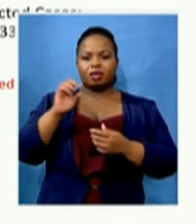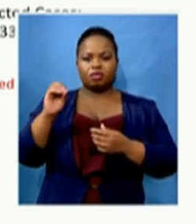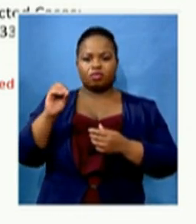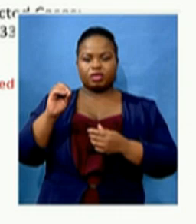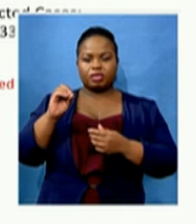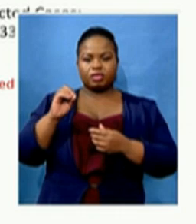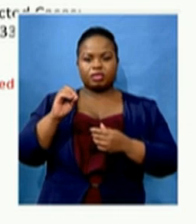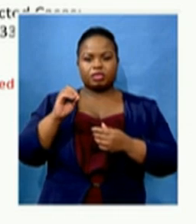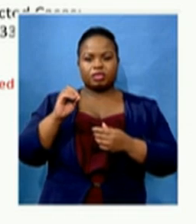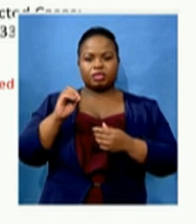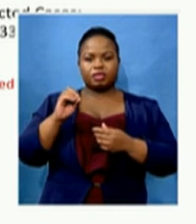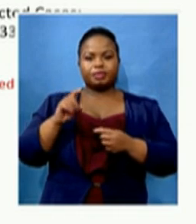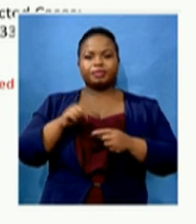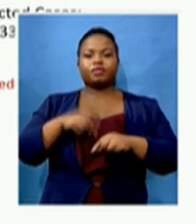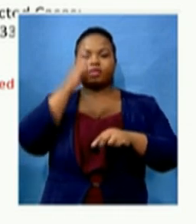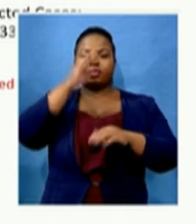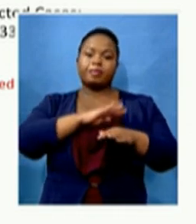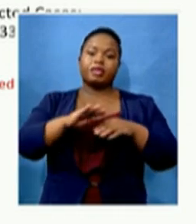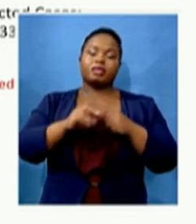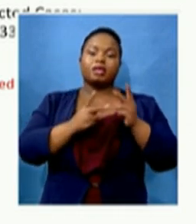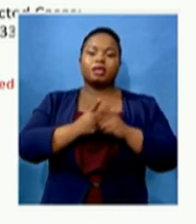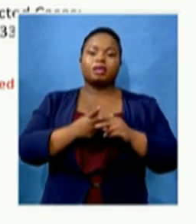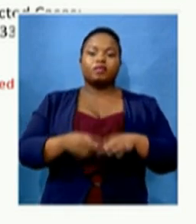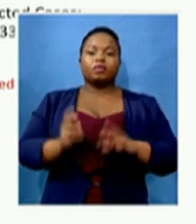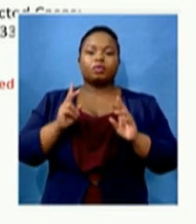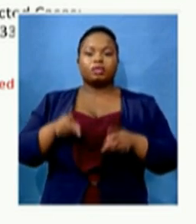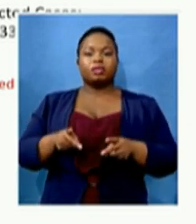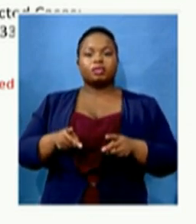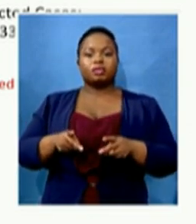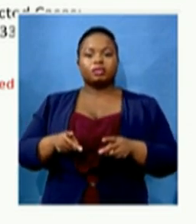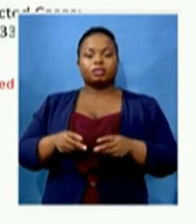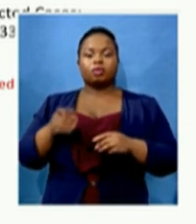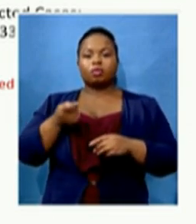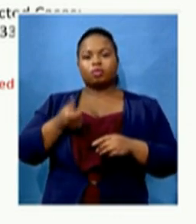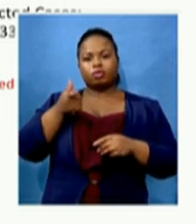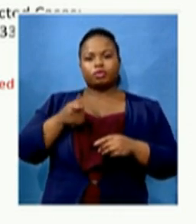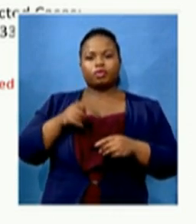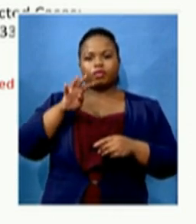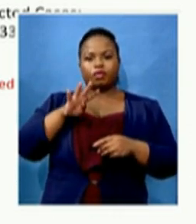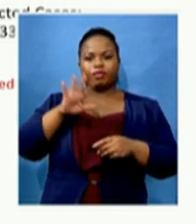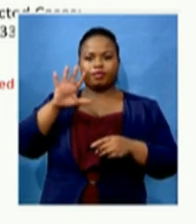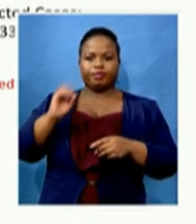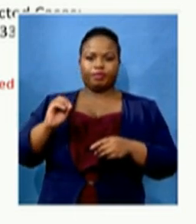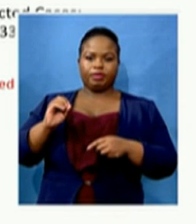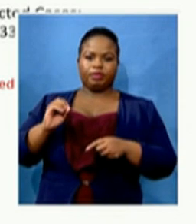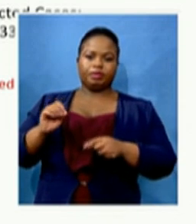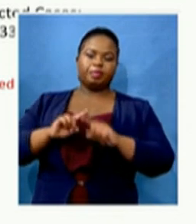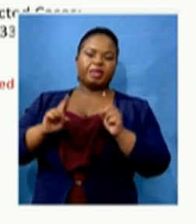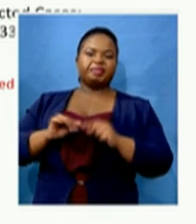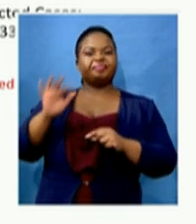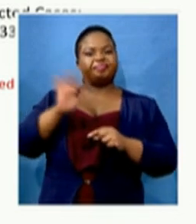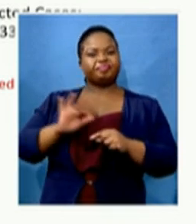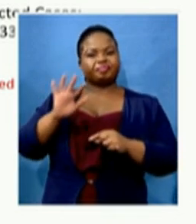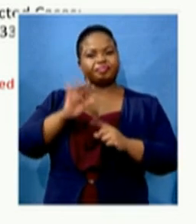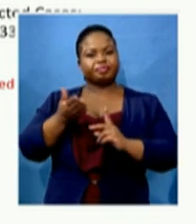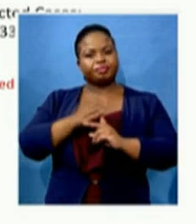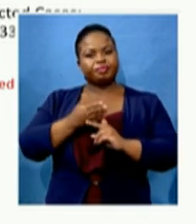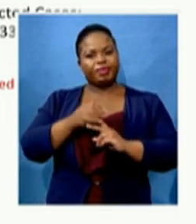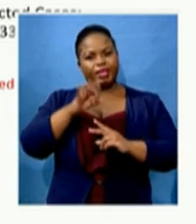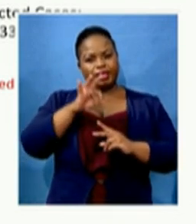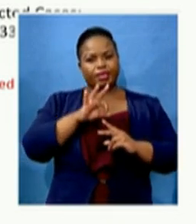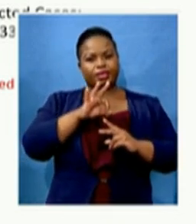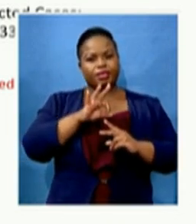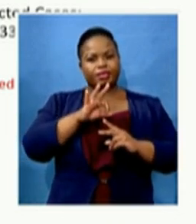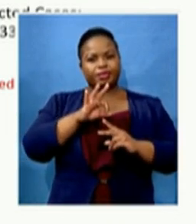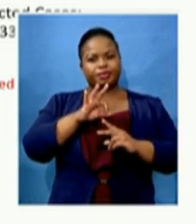be around 450, but somewhere between 300 and 750.